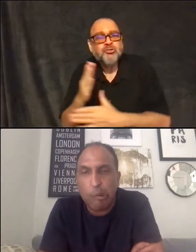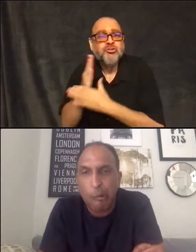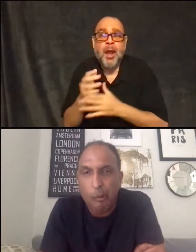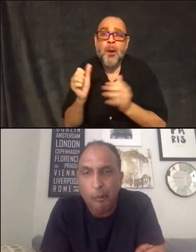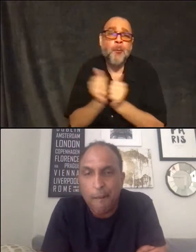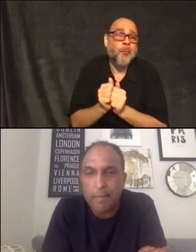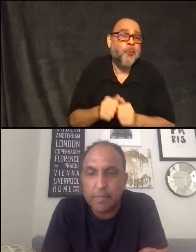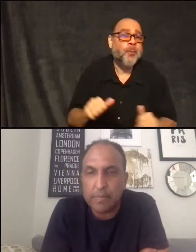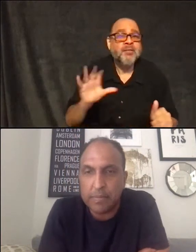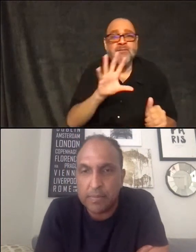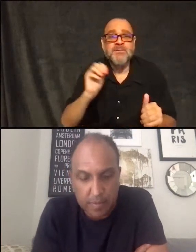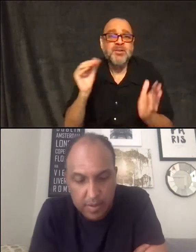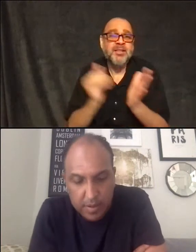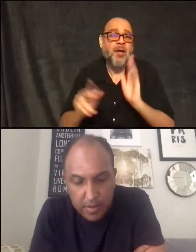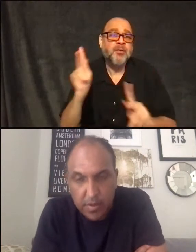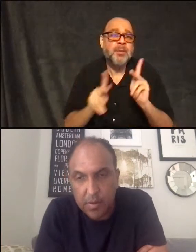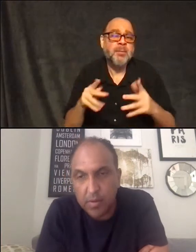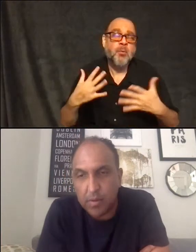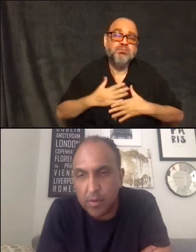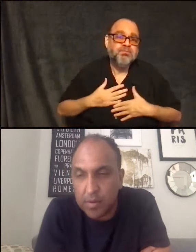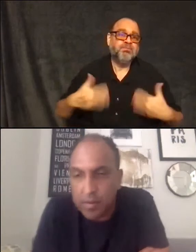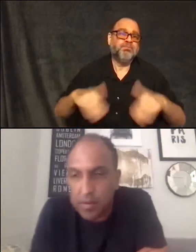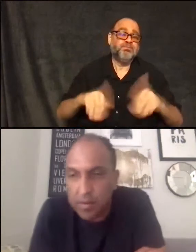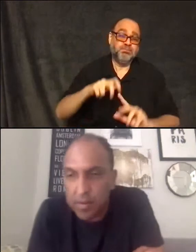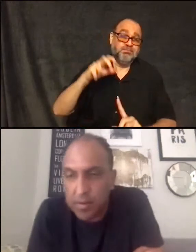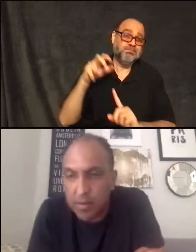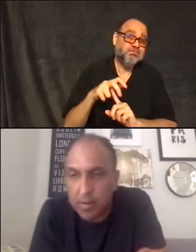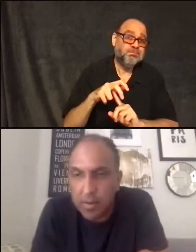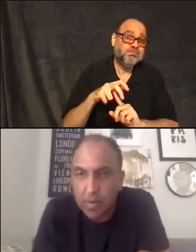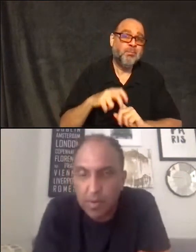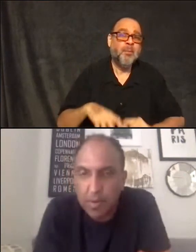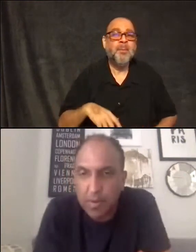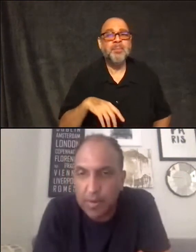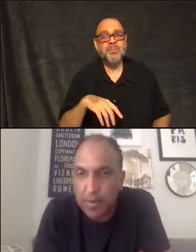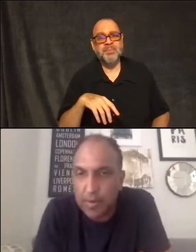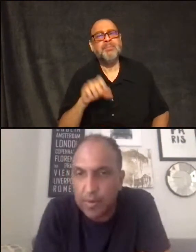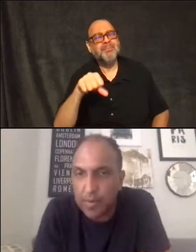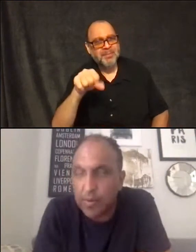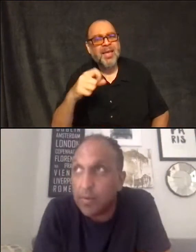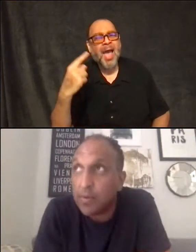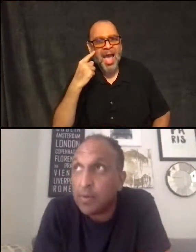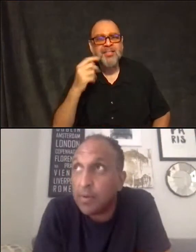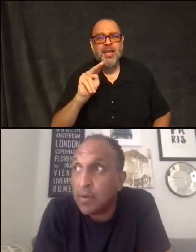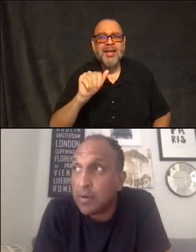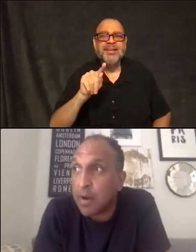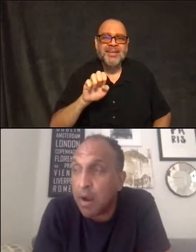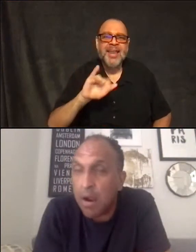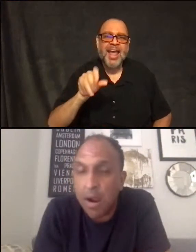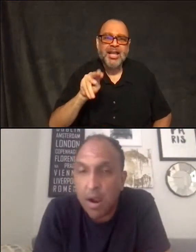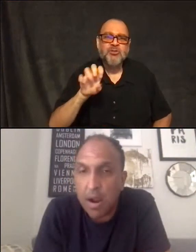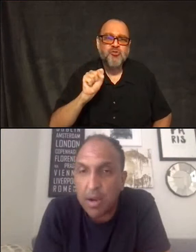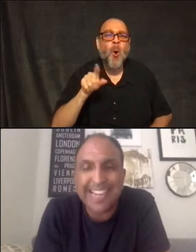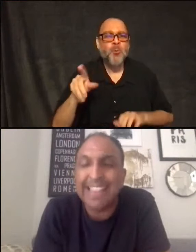awesome. I feel you. Yeah. I've seen a couple other people. I think Nate Jones also does DJing as well. A couple of people